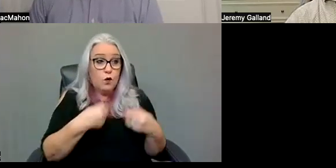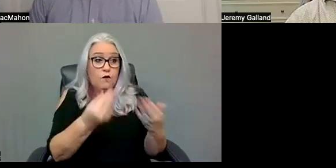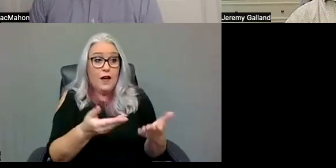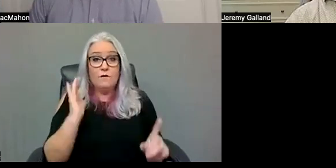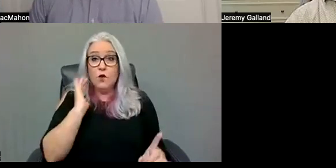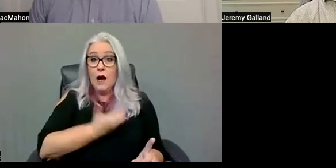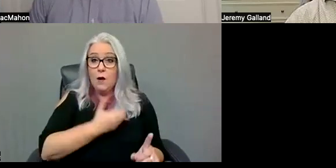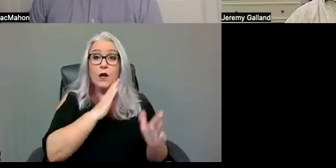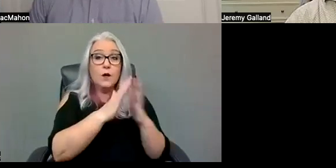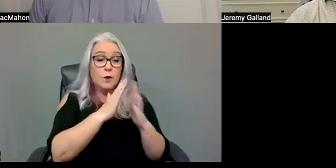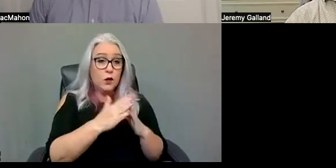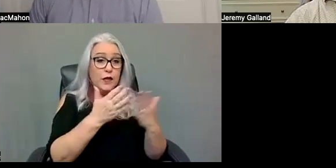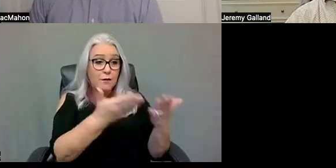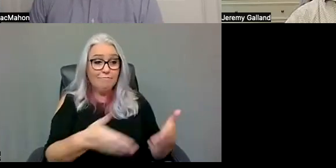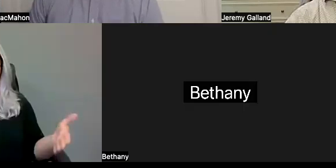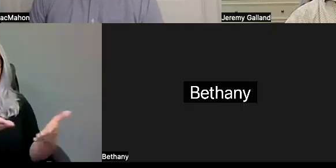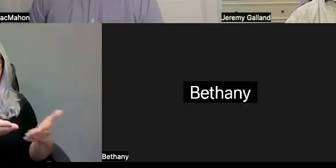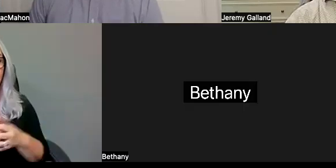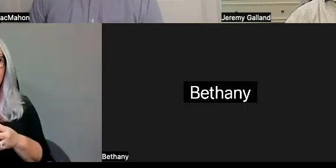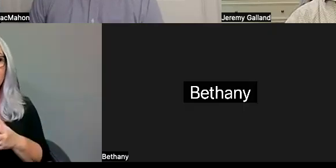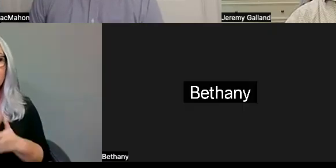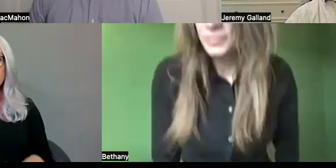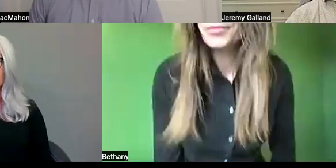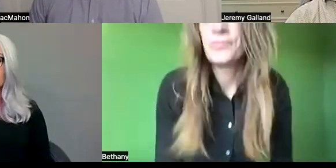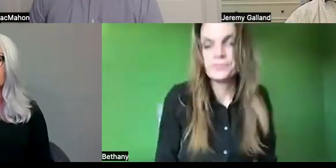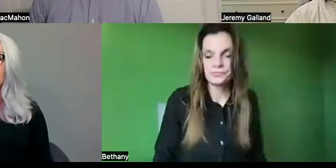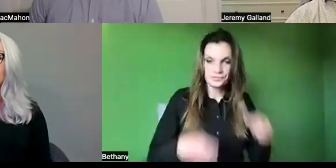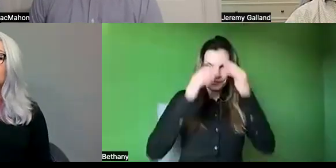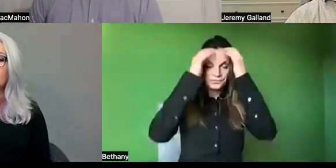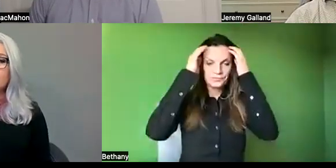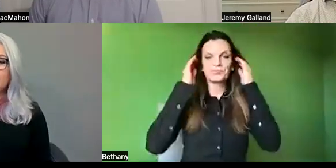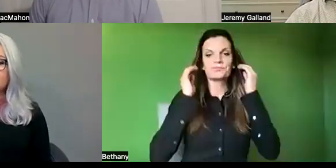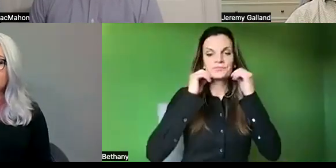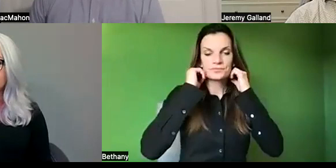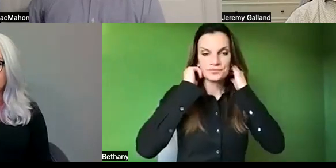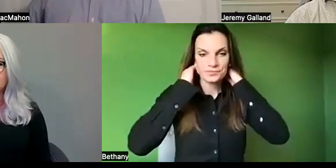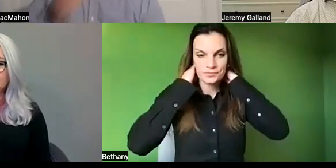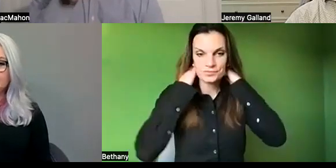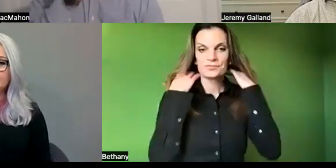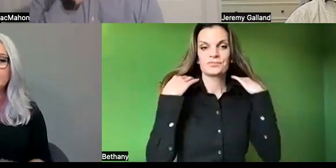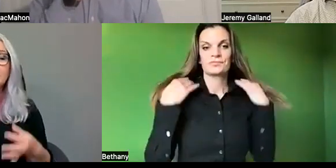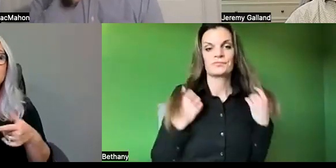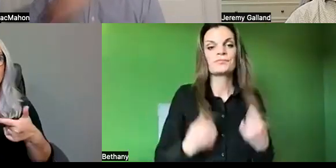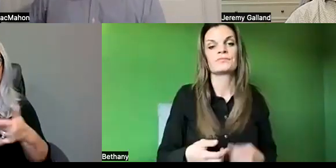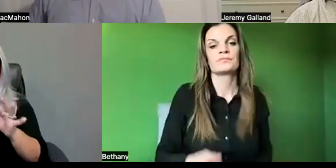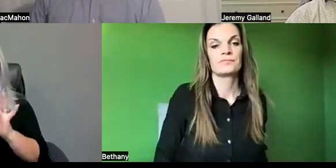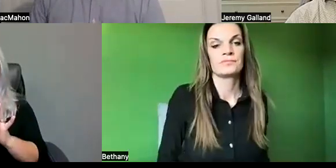you very much. Jodie? Yeah, so as Kai kind of referred